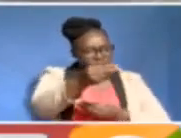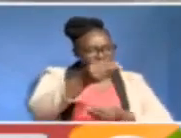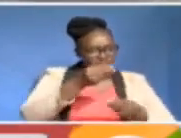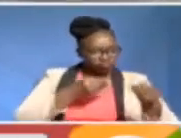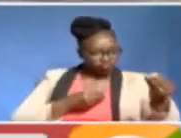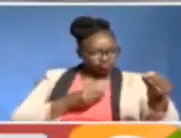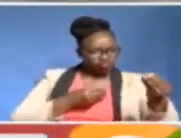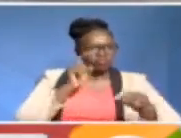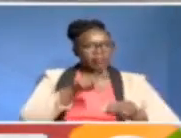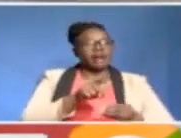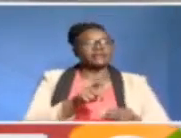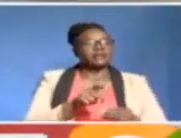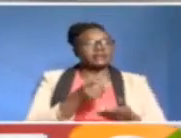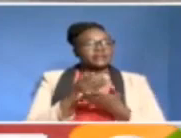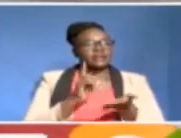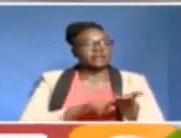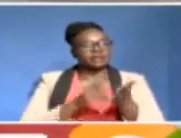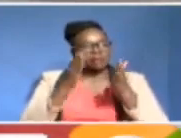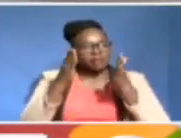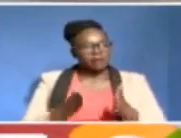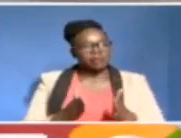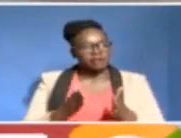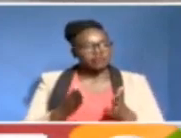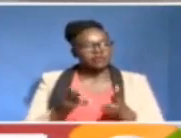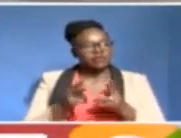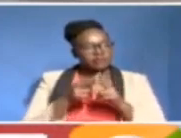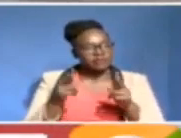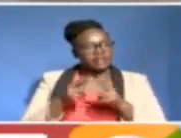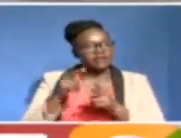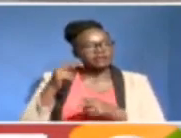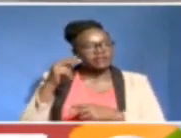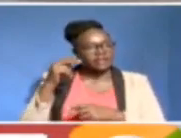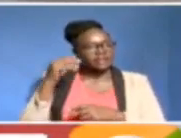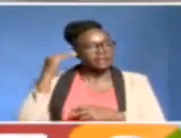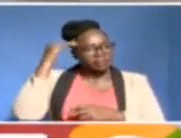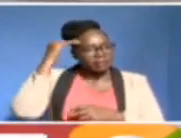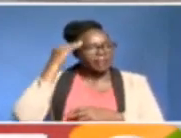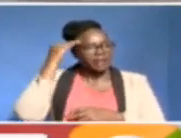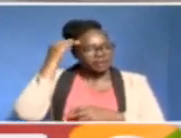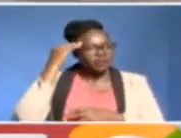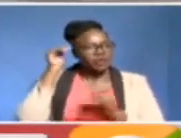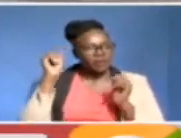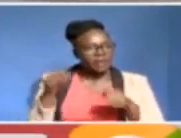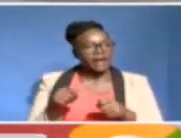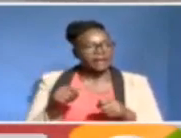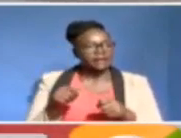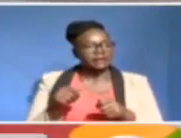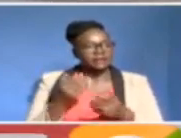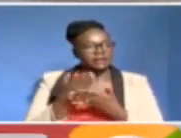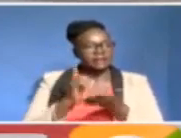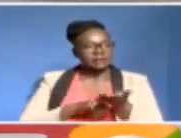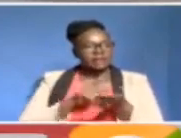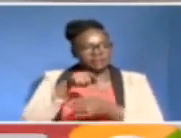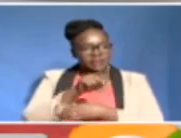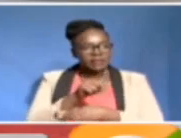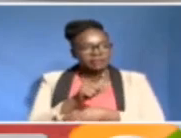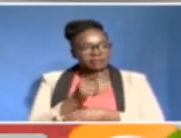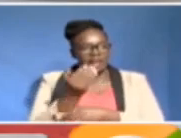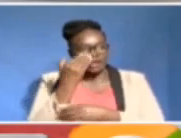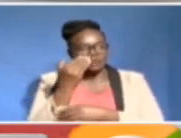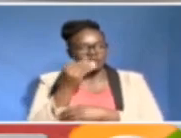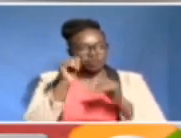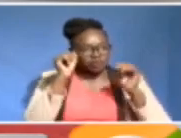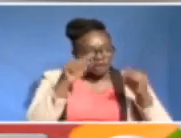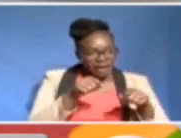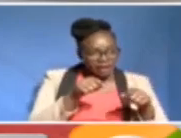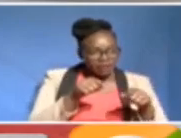who's very crazy. You can get someone who's quite crazy, and the one crazy thing. So it's up to you. Can you do it? Or can you not do it? If you